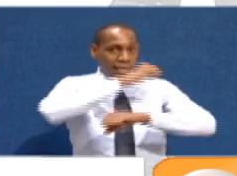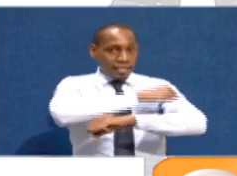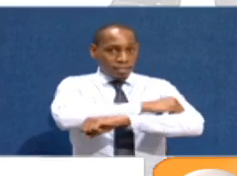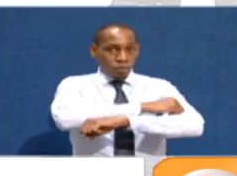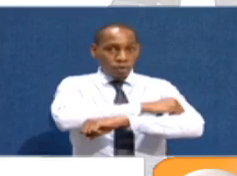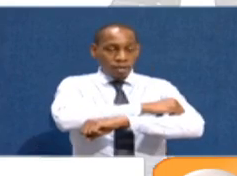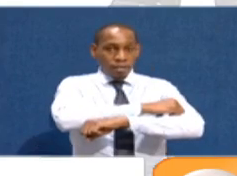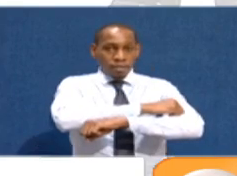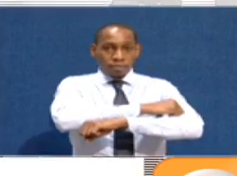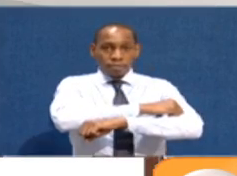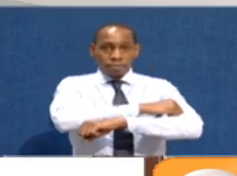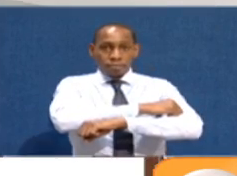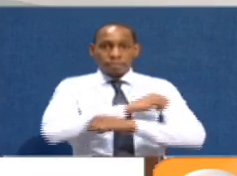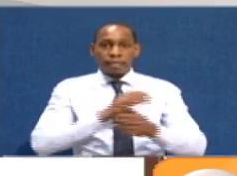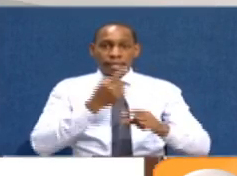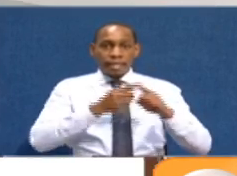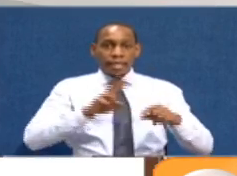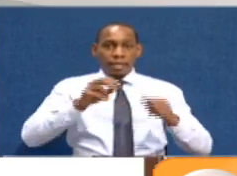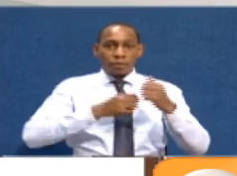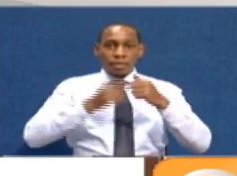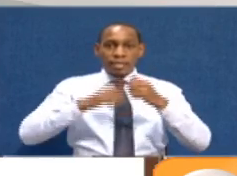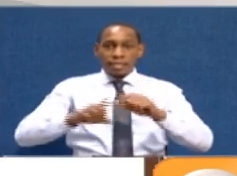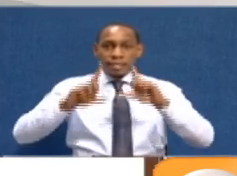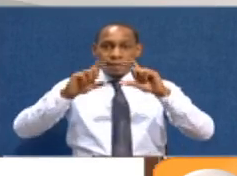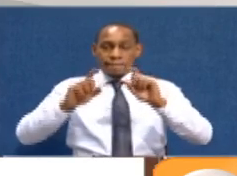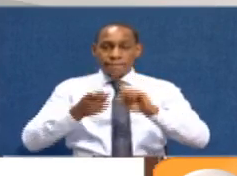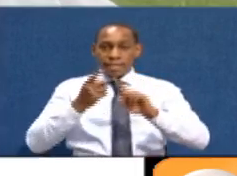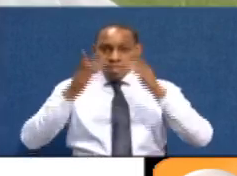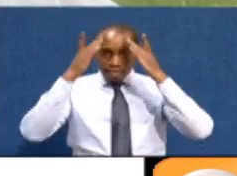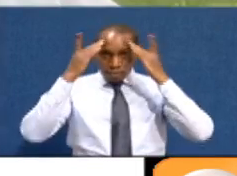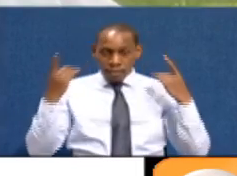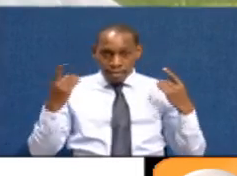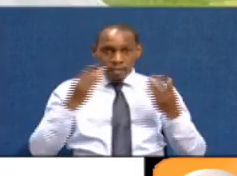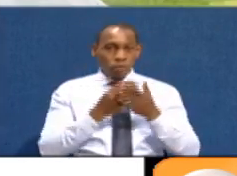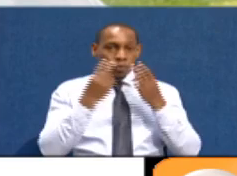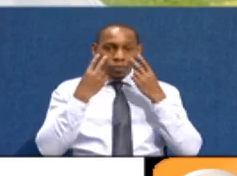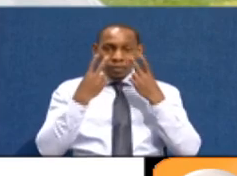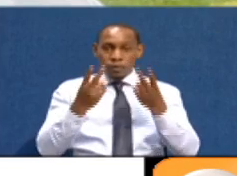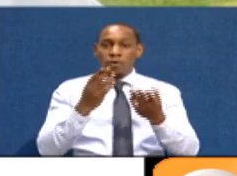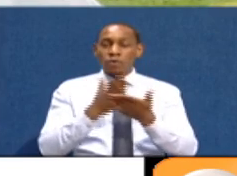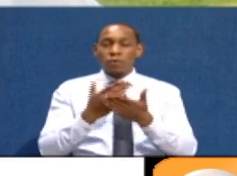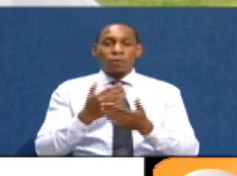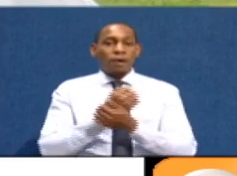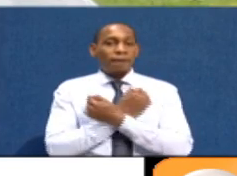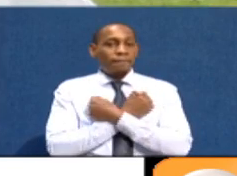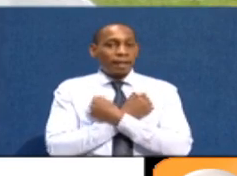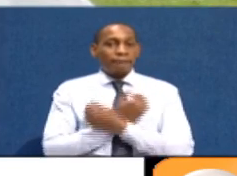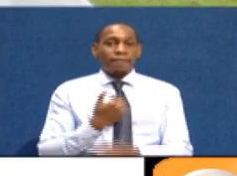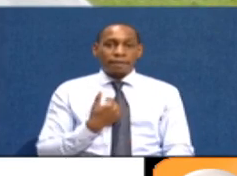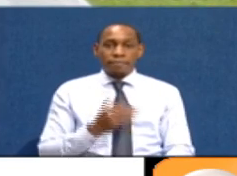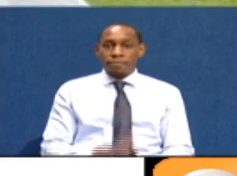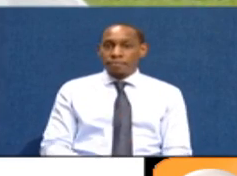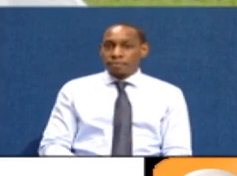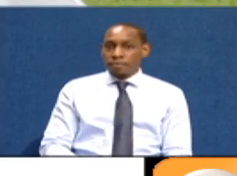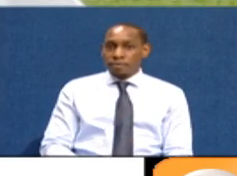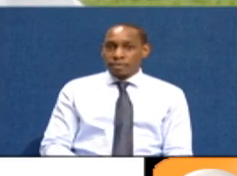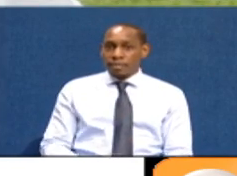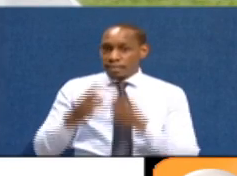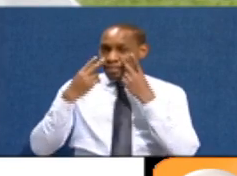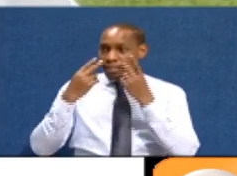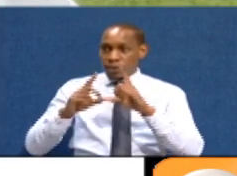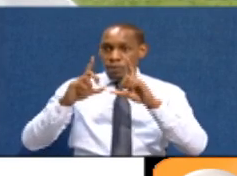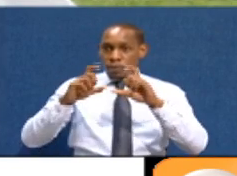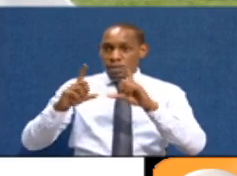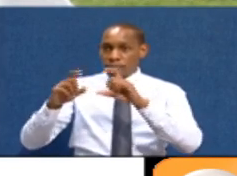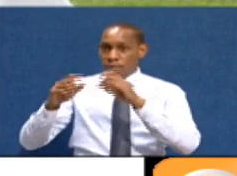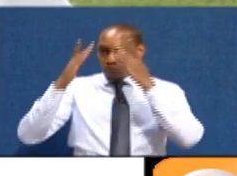was in early 2000, 2006. And then I photographed my first wedding and I fell in love and I hit the ground running with it. And look at your wedding pictures. Look at you guys now.